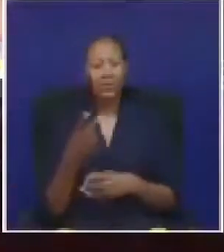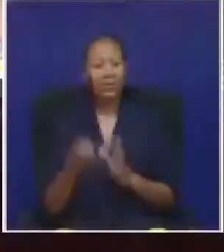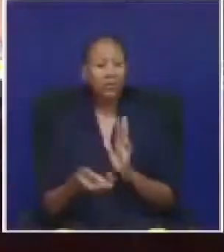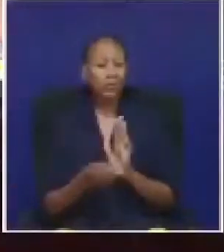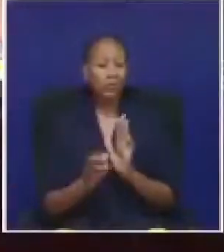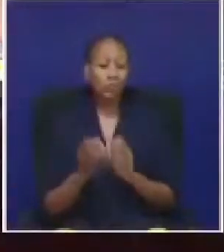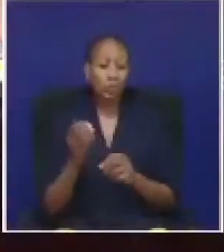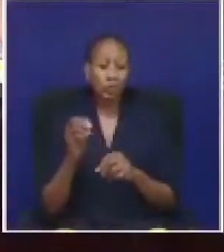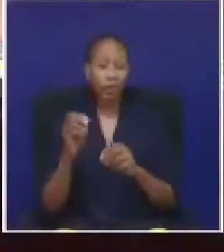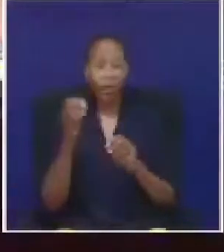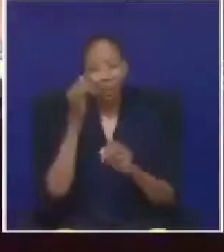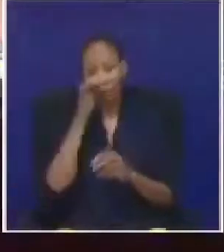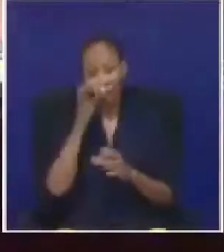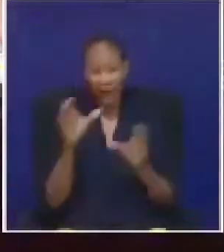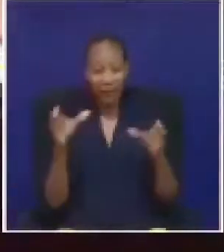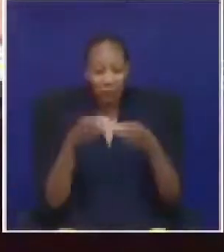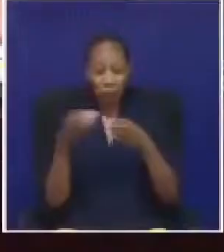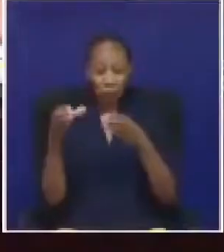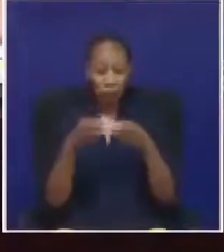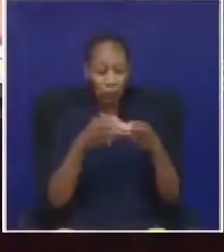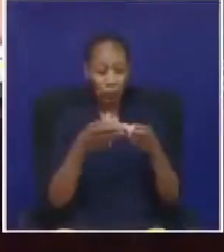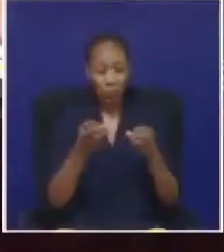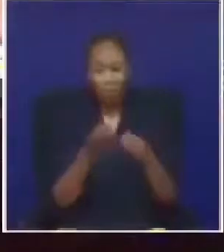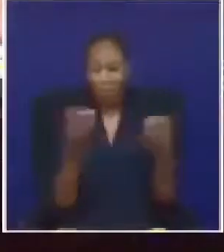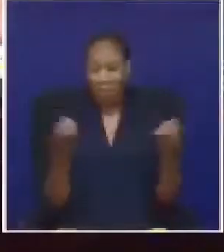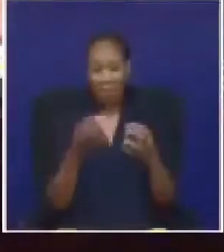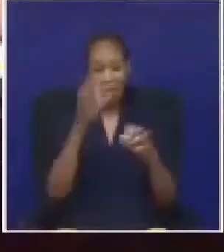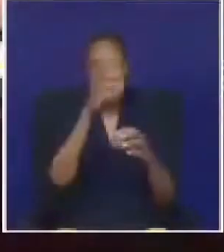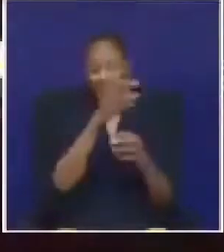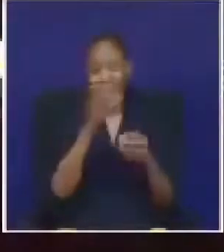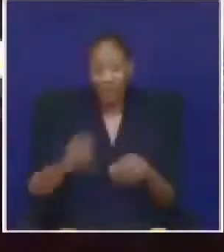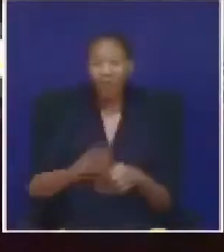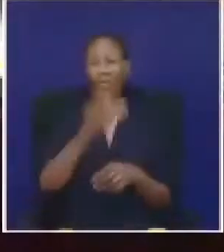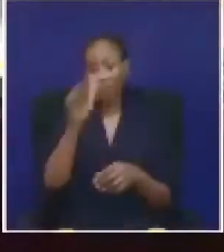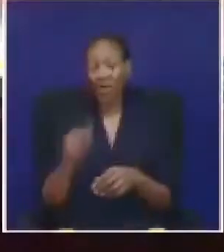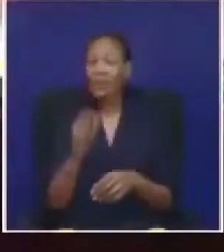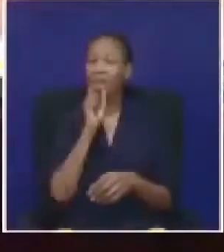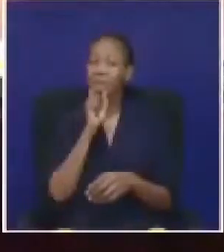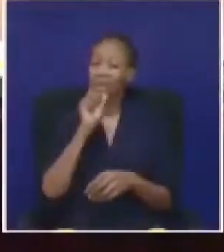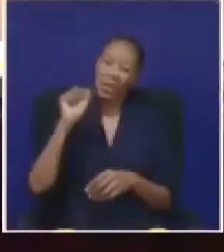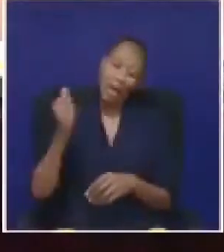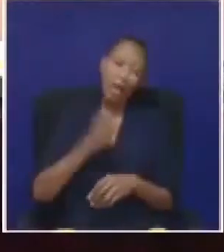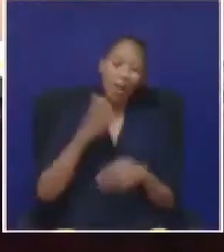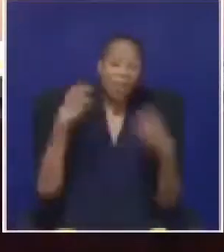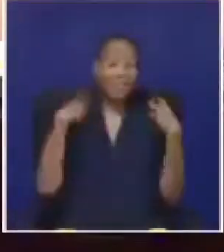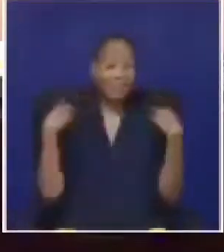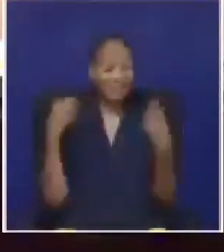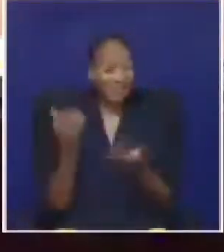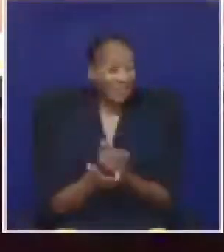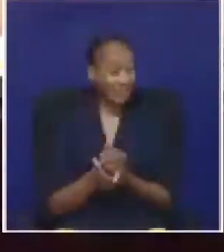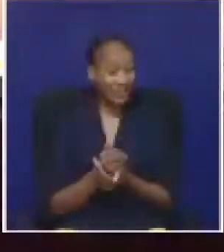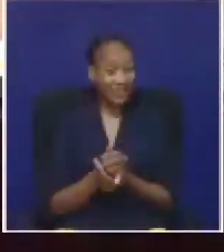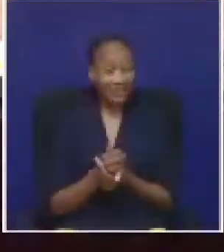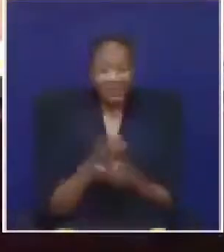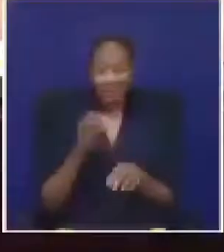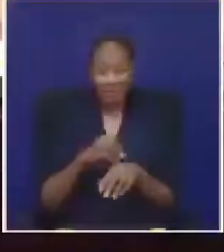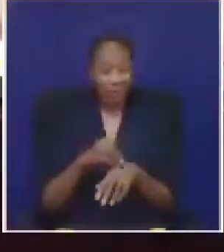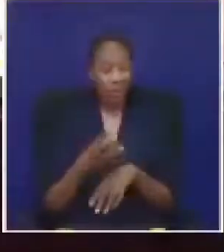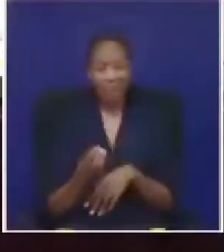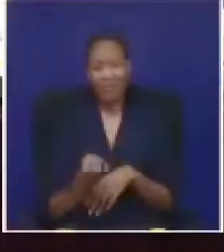influence of organized drug cartels across the Republic, which threaten the Republic's national security